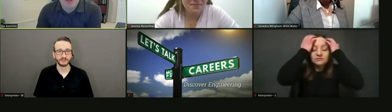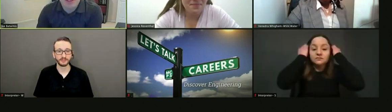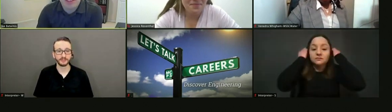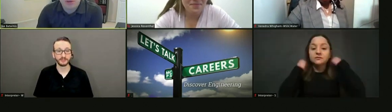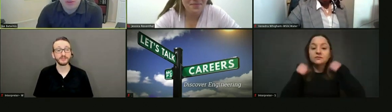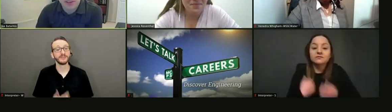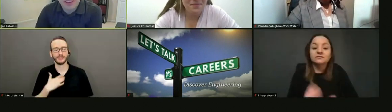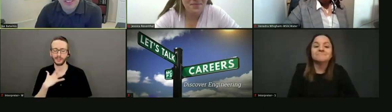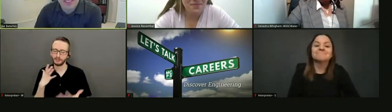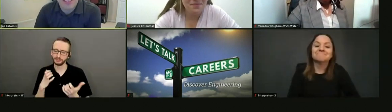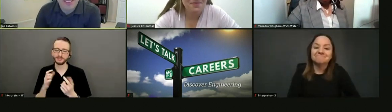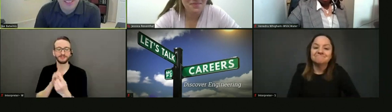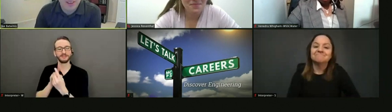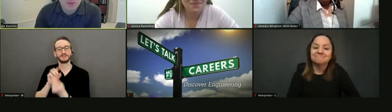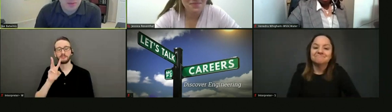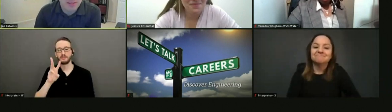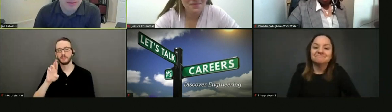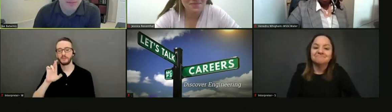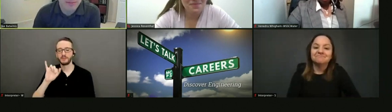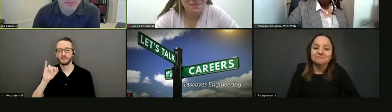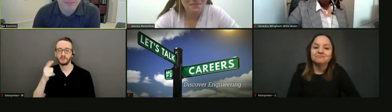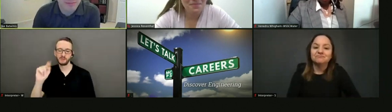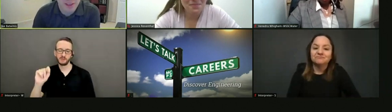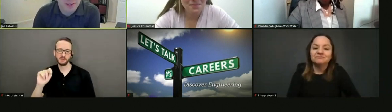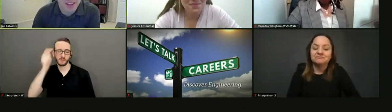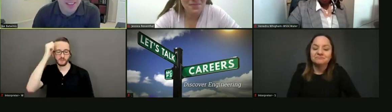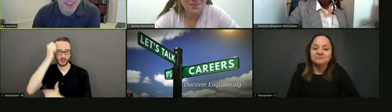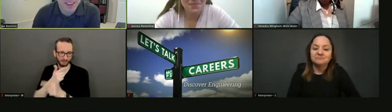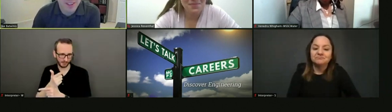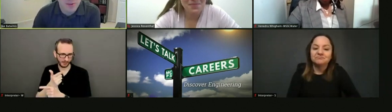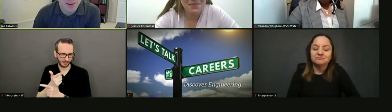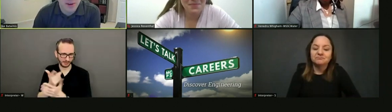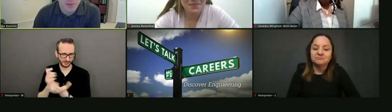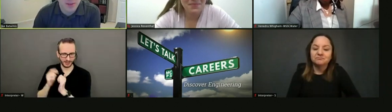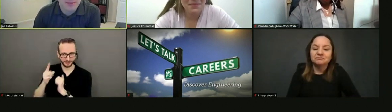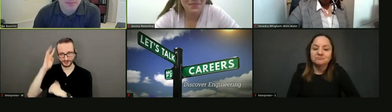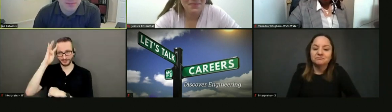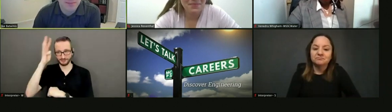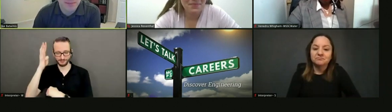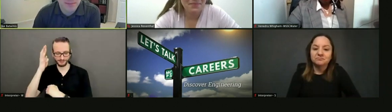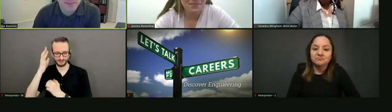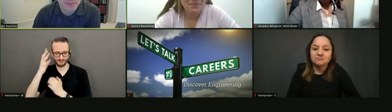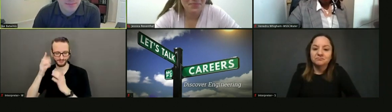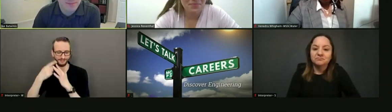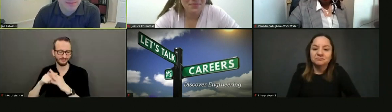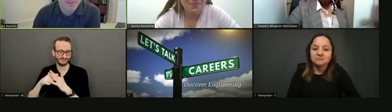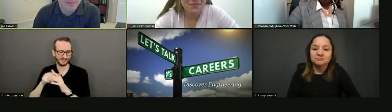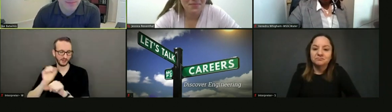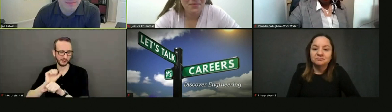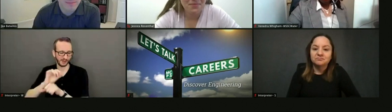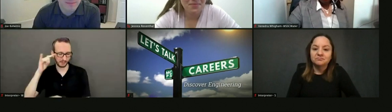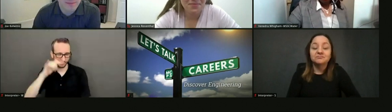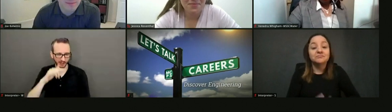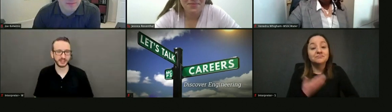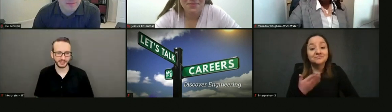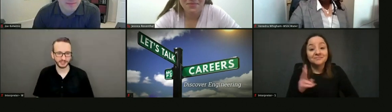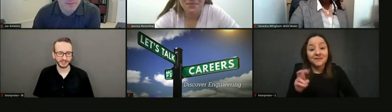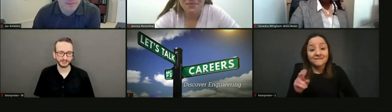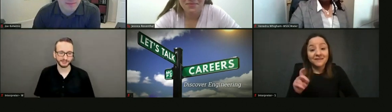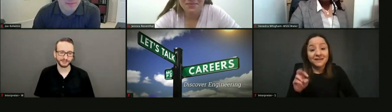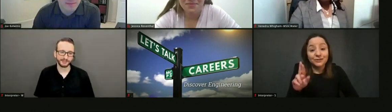the Wright brothers. That would have been neat. Talk to them about how they got the idea to start working on airplanes. And